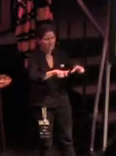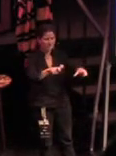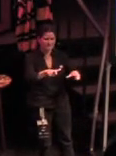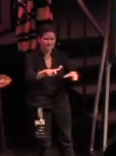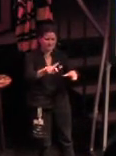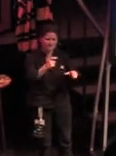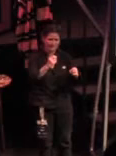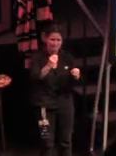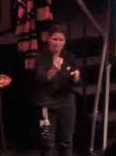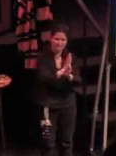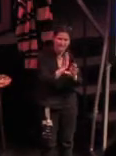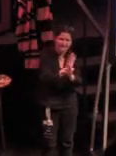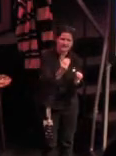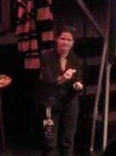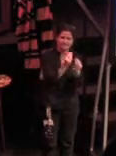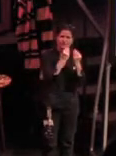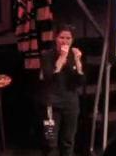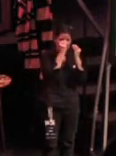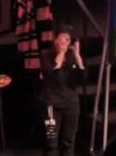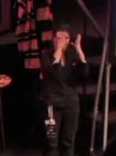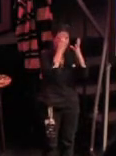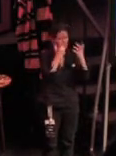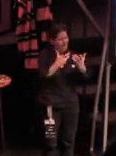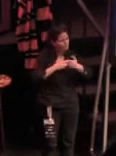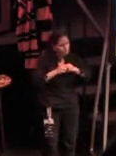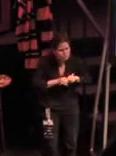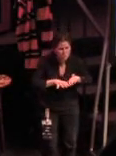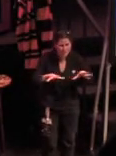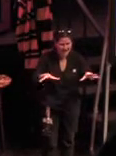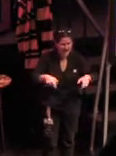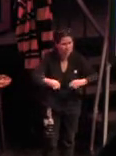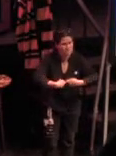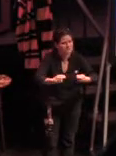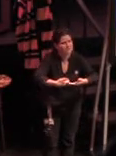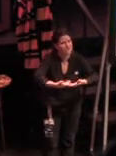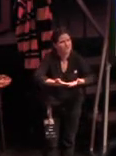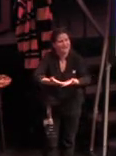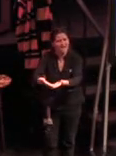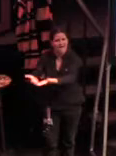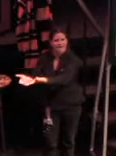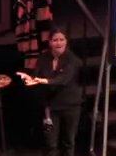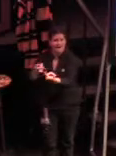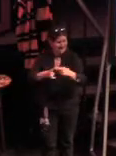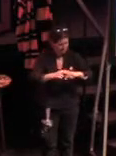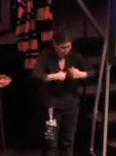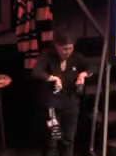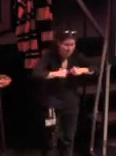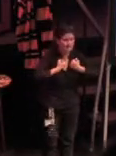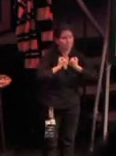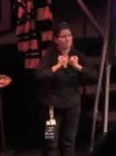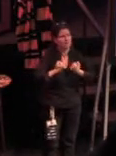out and making sure that everyone has access to those opportunities. So if we're in positions of power where we're hiring people